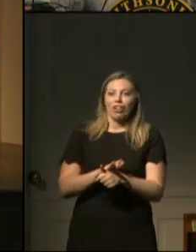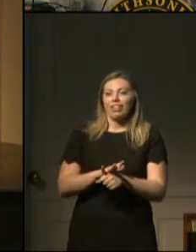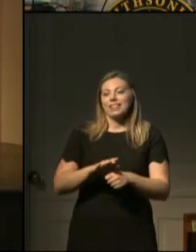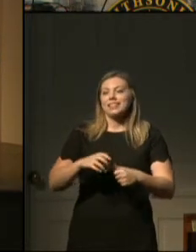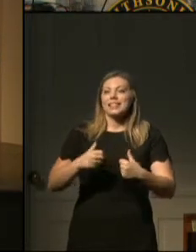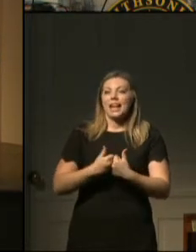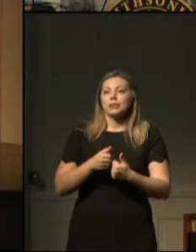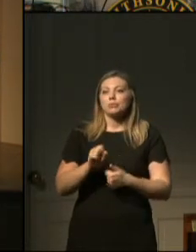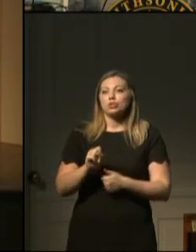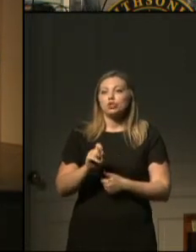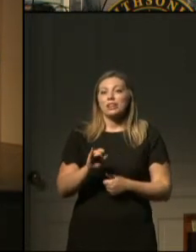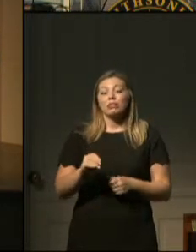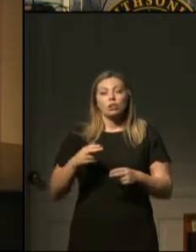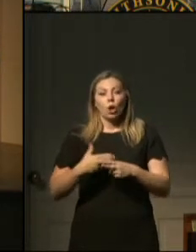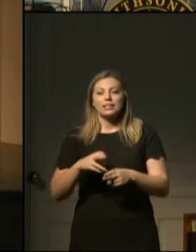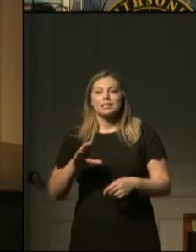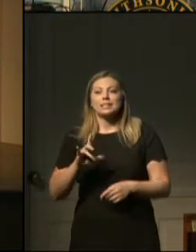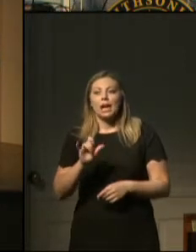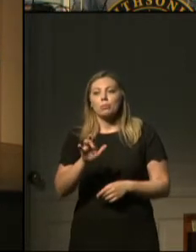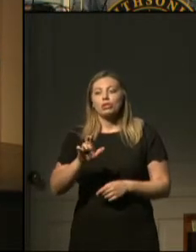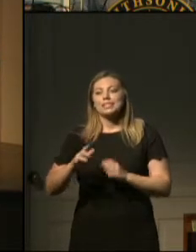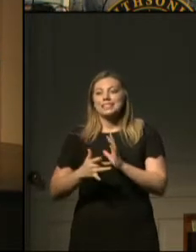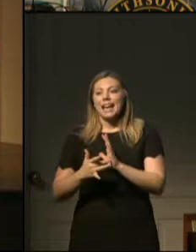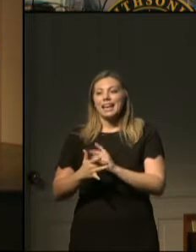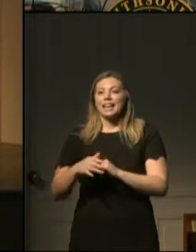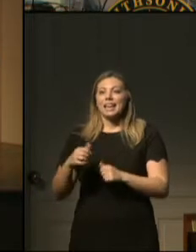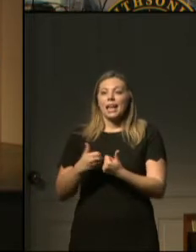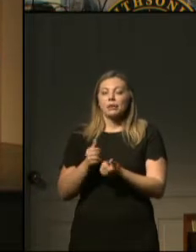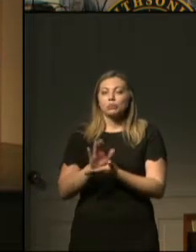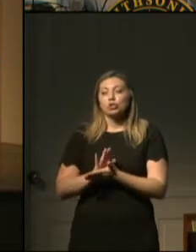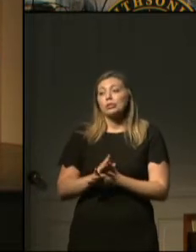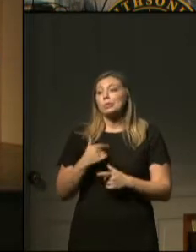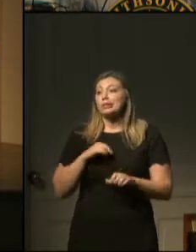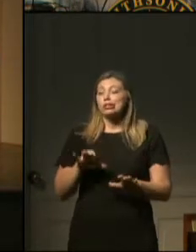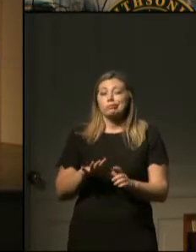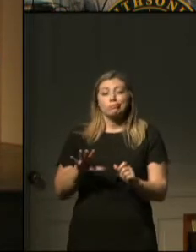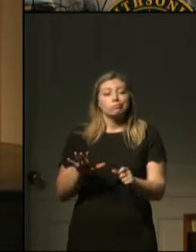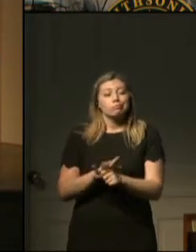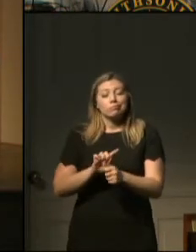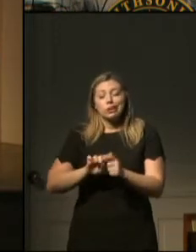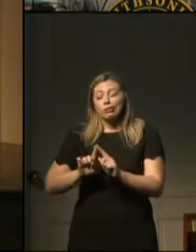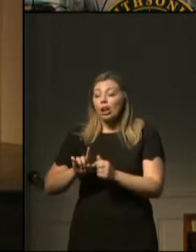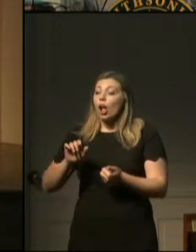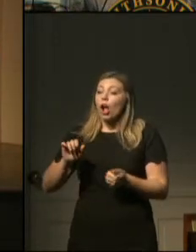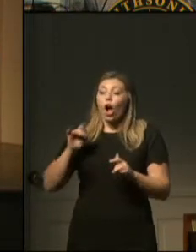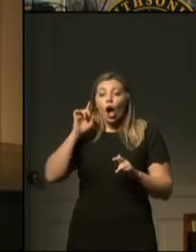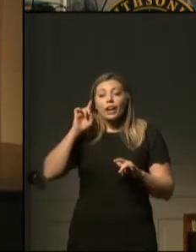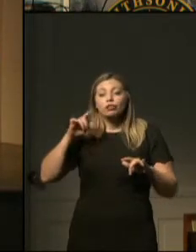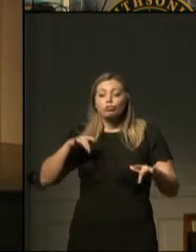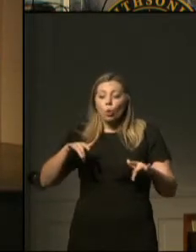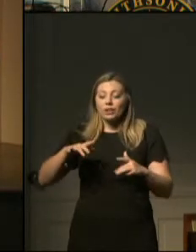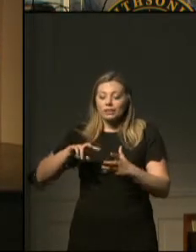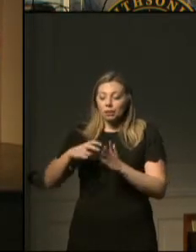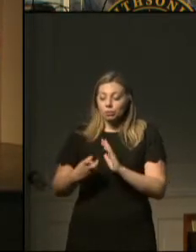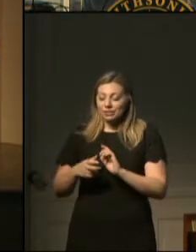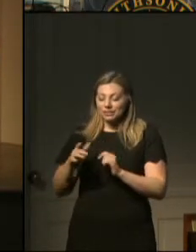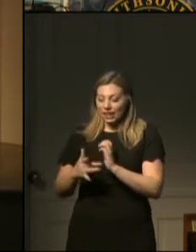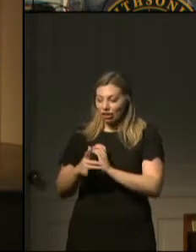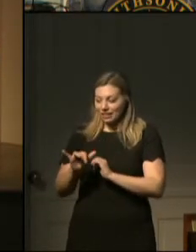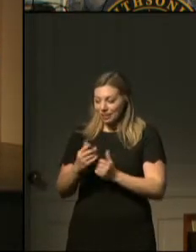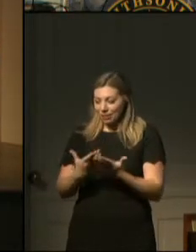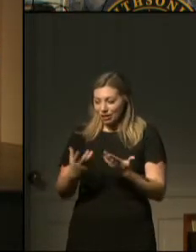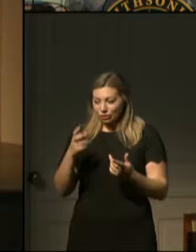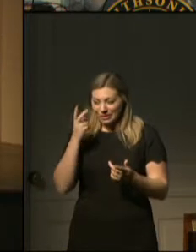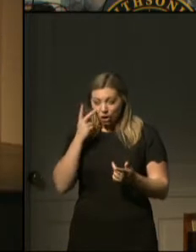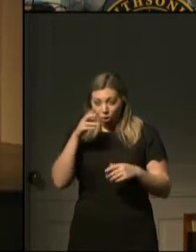it's called Cybertech Studios, and we do everything from live action motion capture to audio recording to immersive technologies like what you see